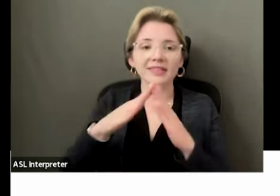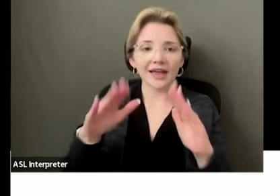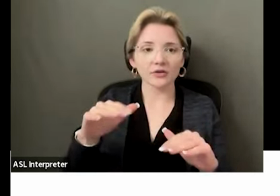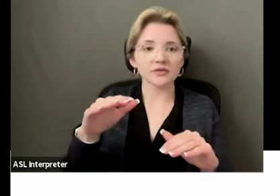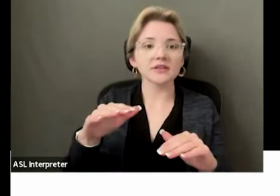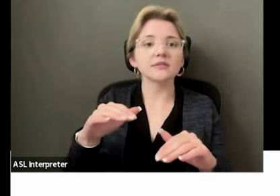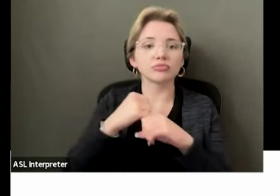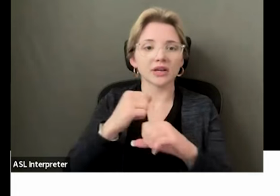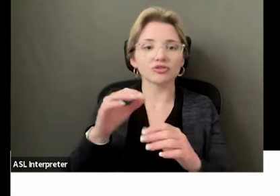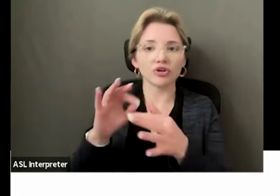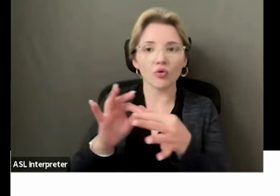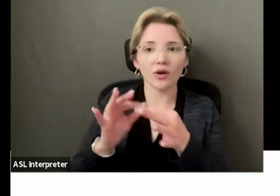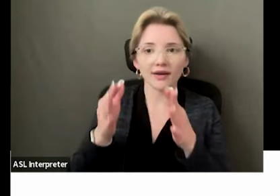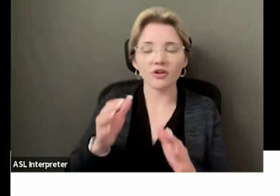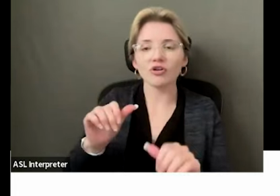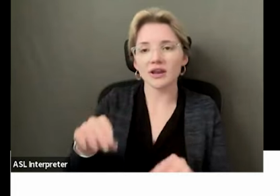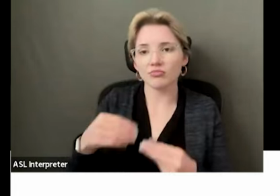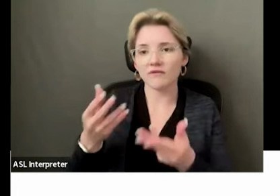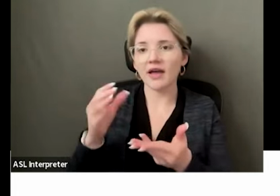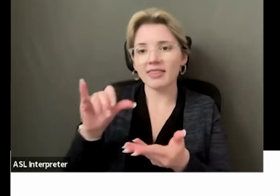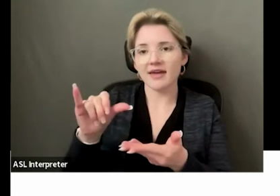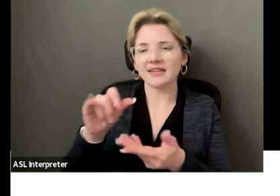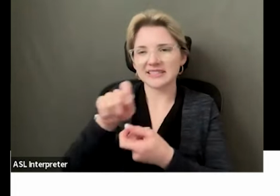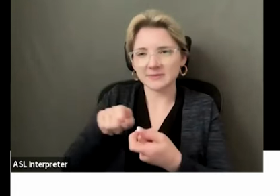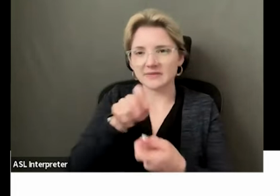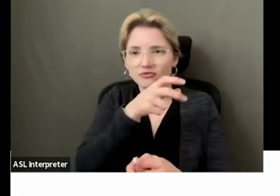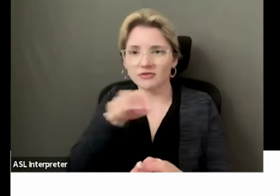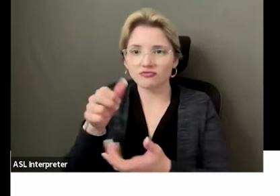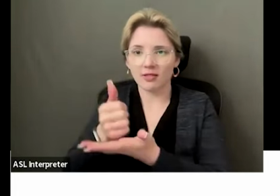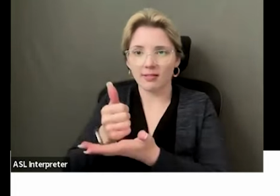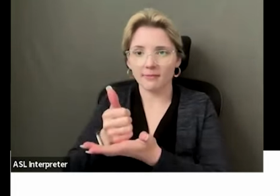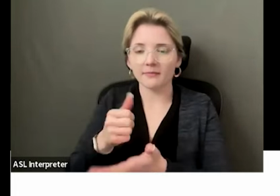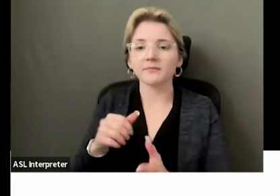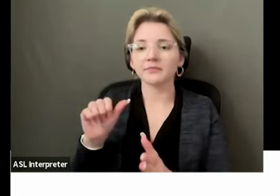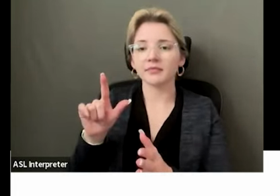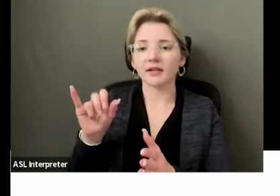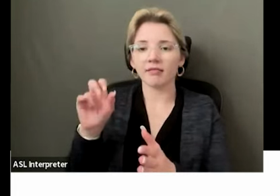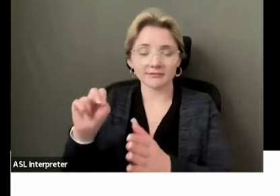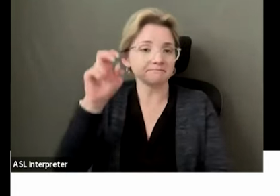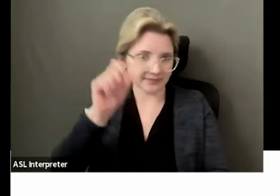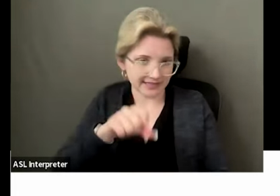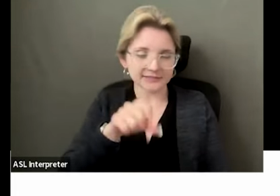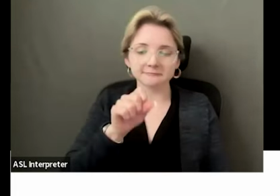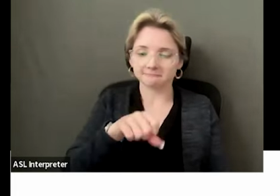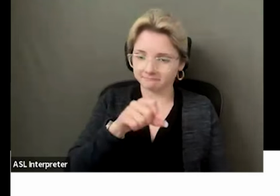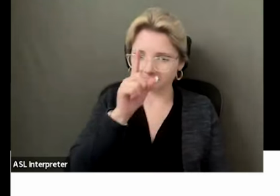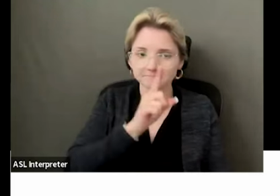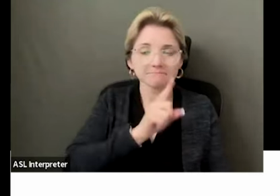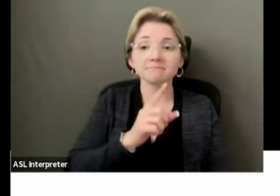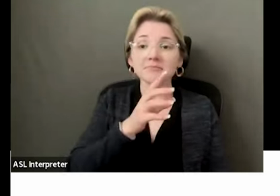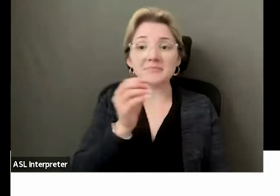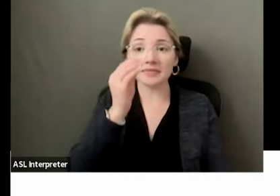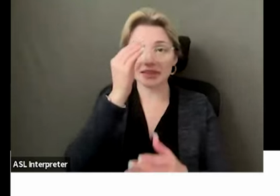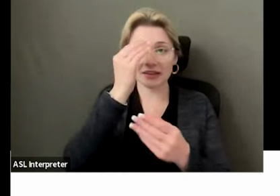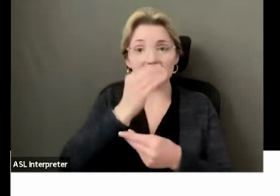process. So it moves with them. Go ahead. Yes. And just to note, not the only